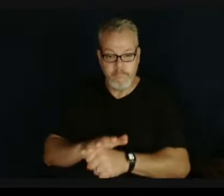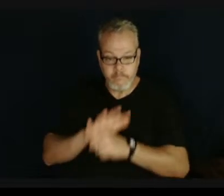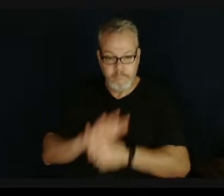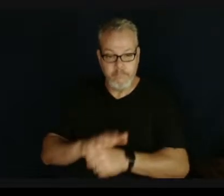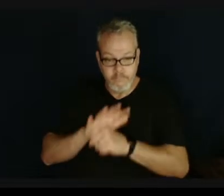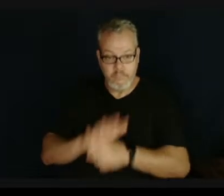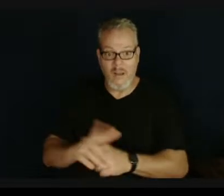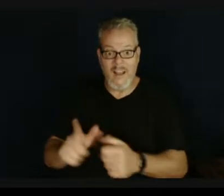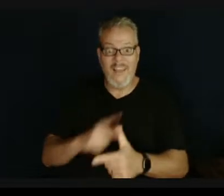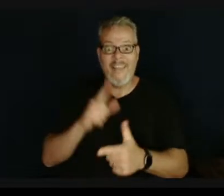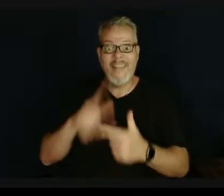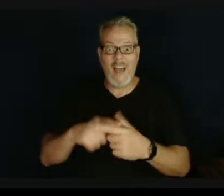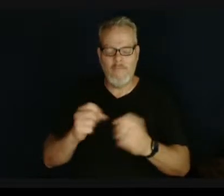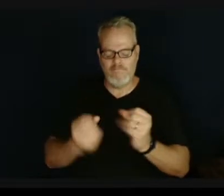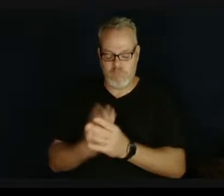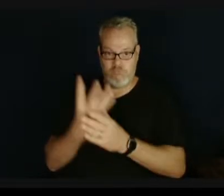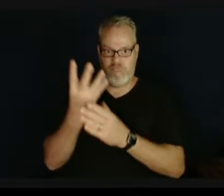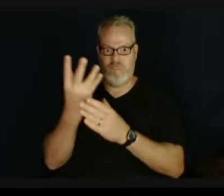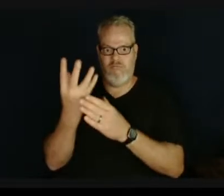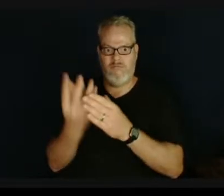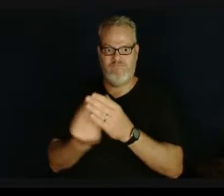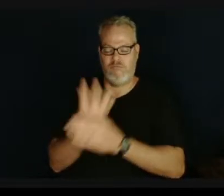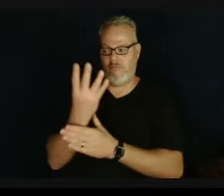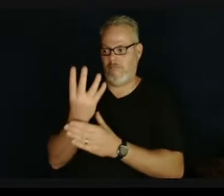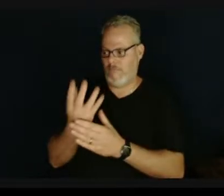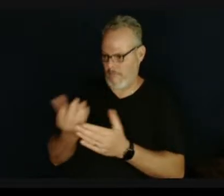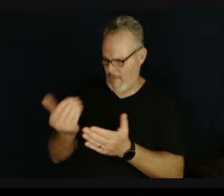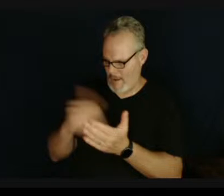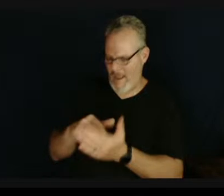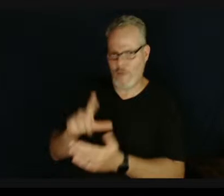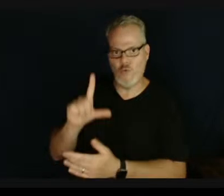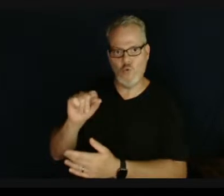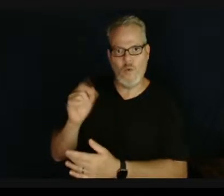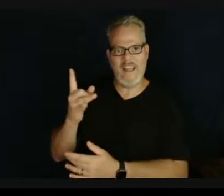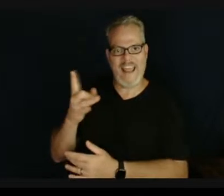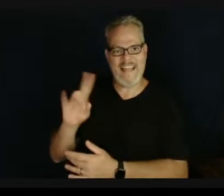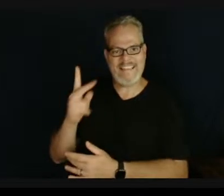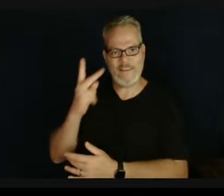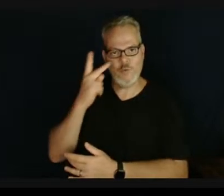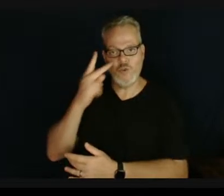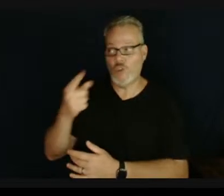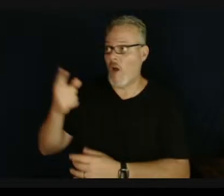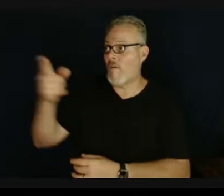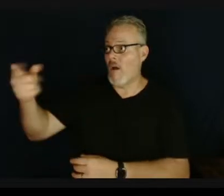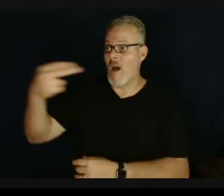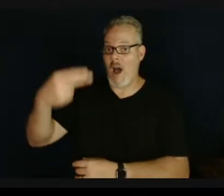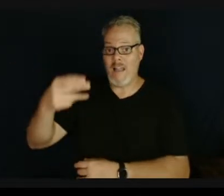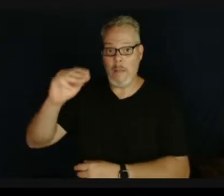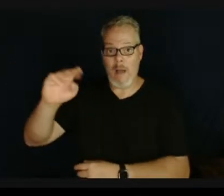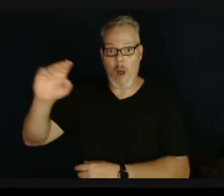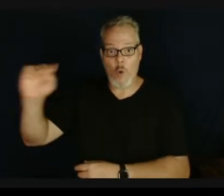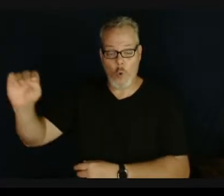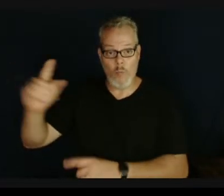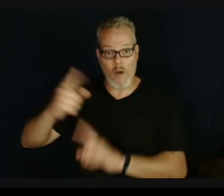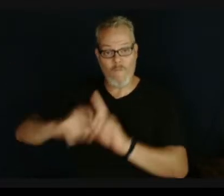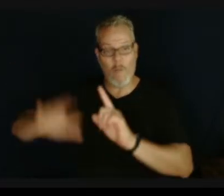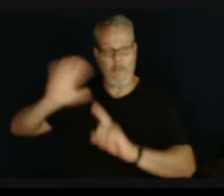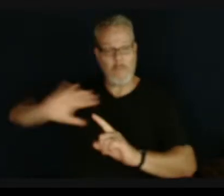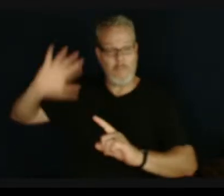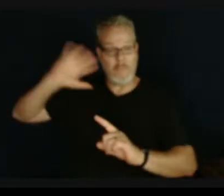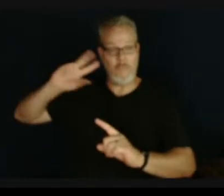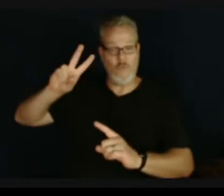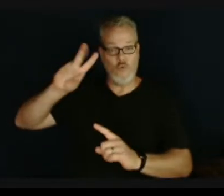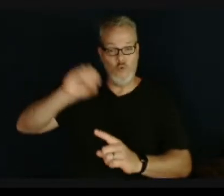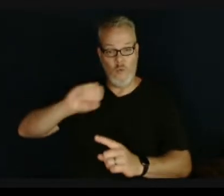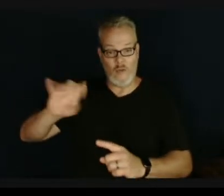way, right? For 2018, we saw it filling from Halemaʻumaʻu, possibly from as early as 2008, filling